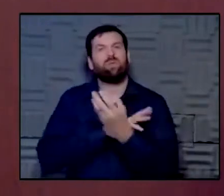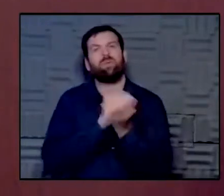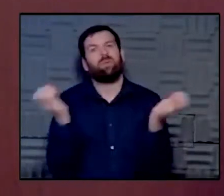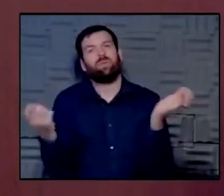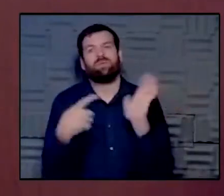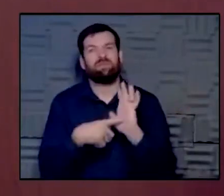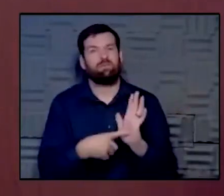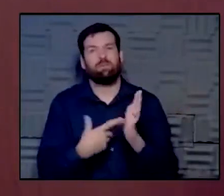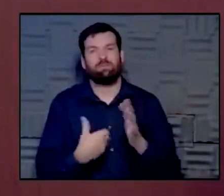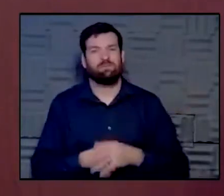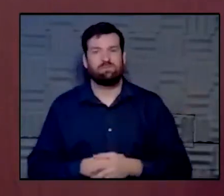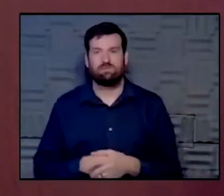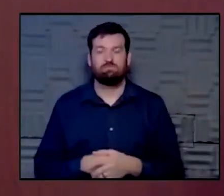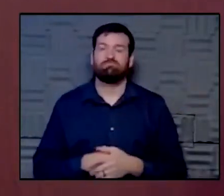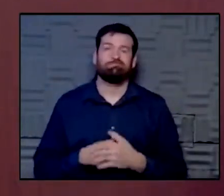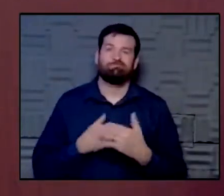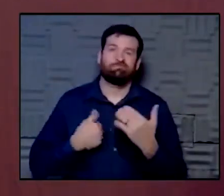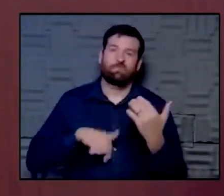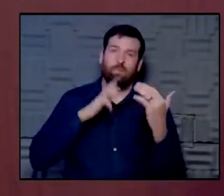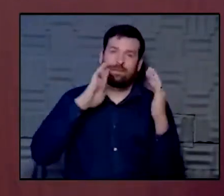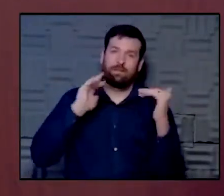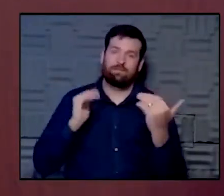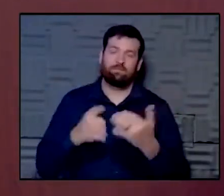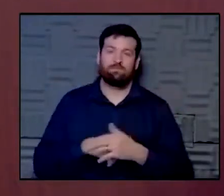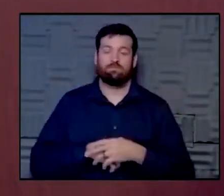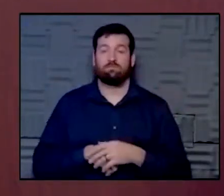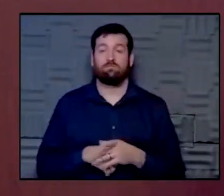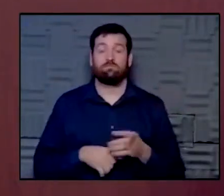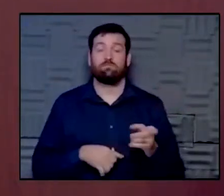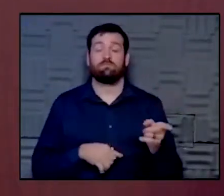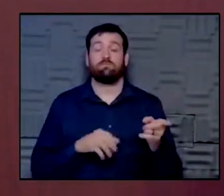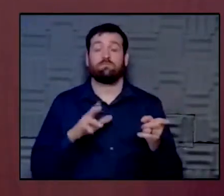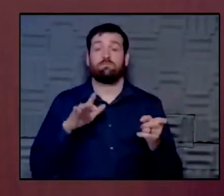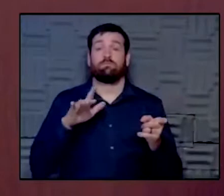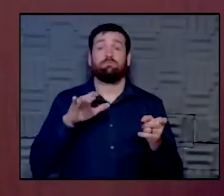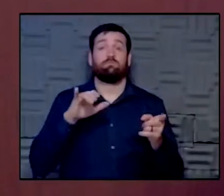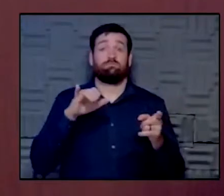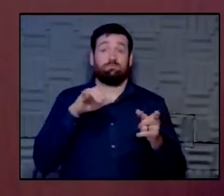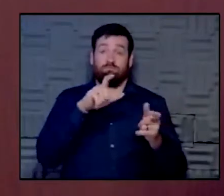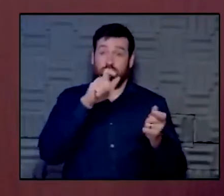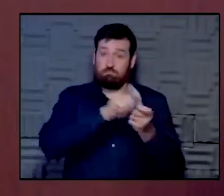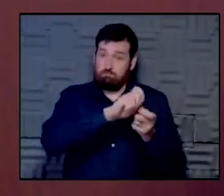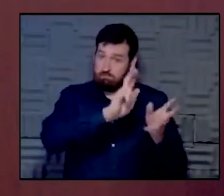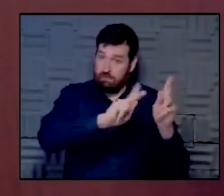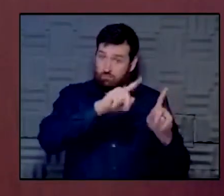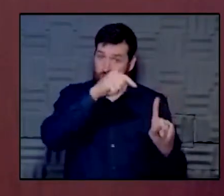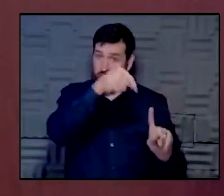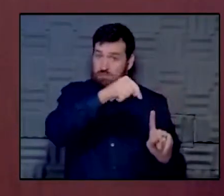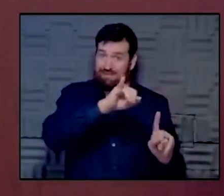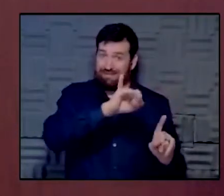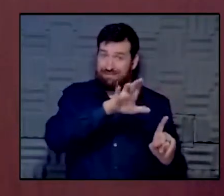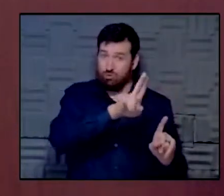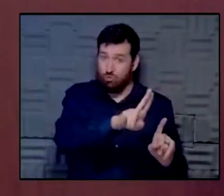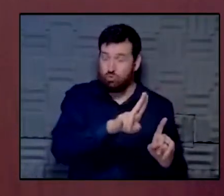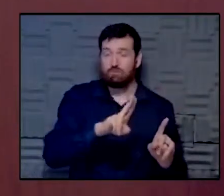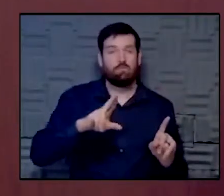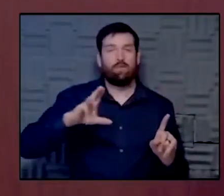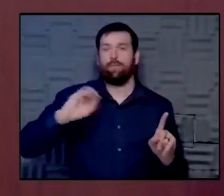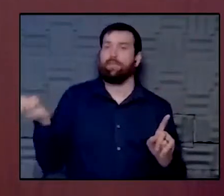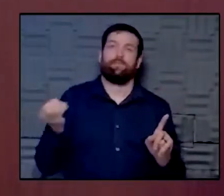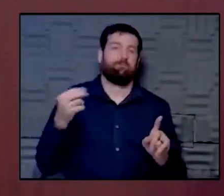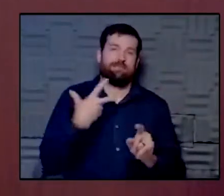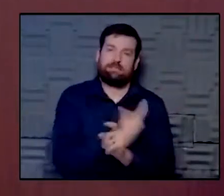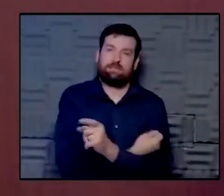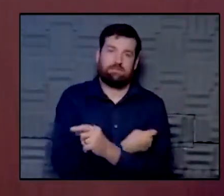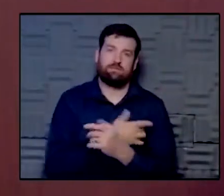see. It is the folks specifically in the ICU generally are those who are